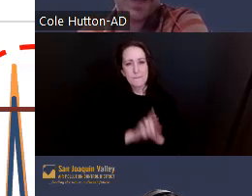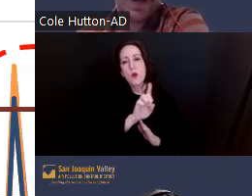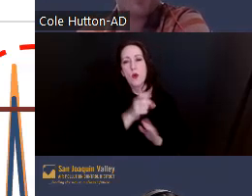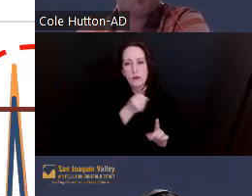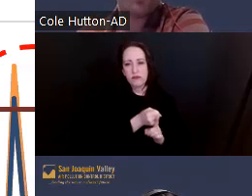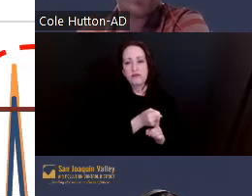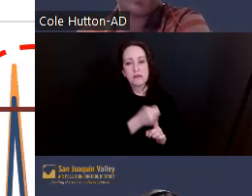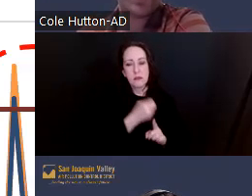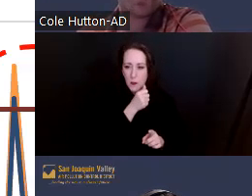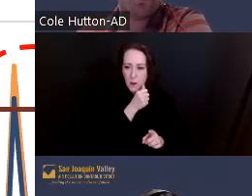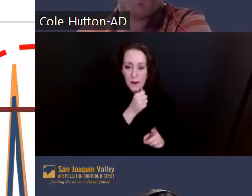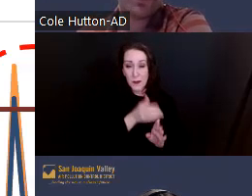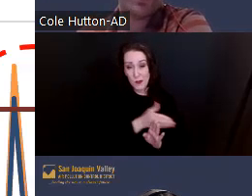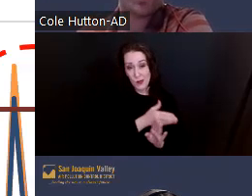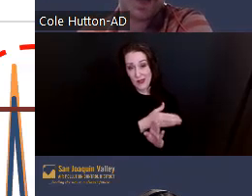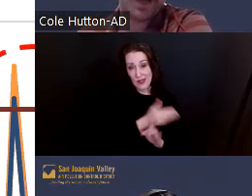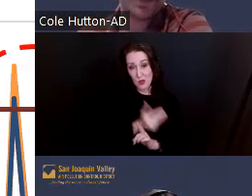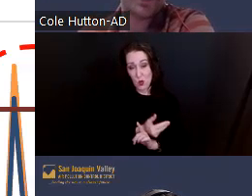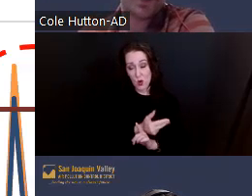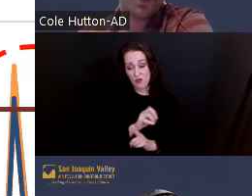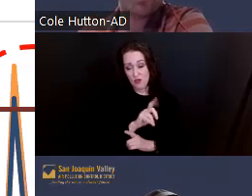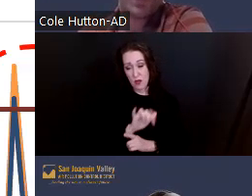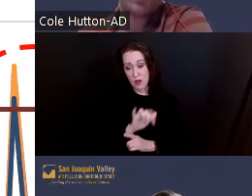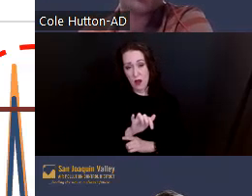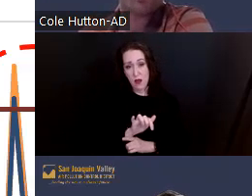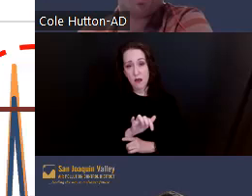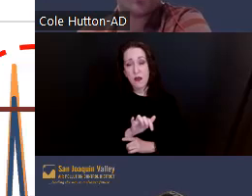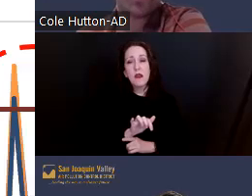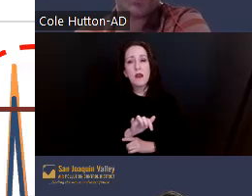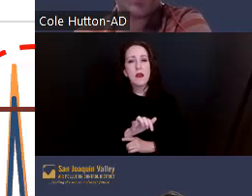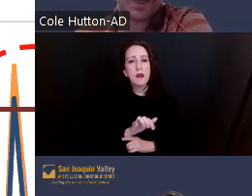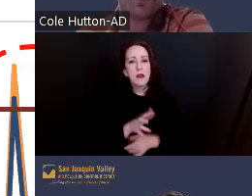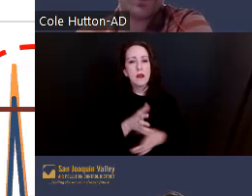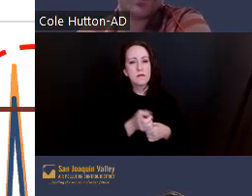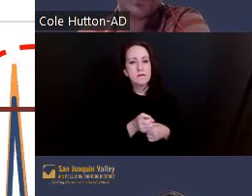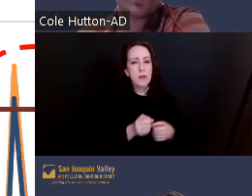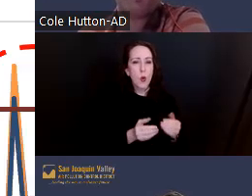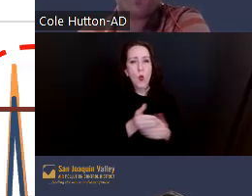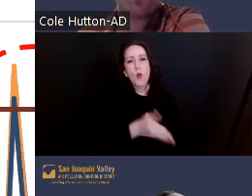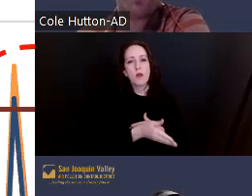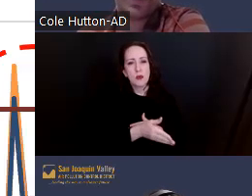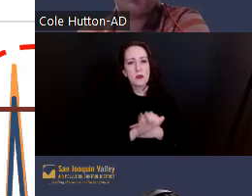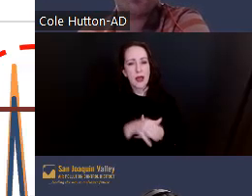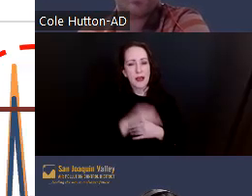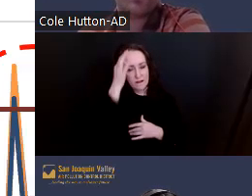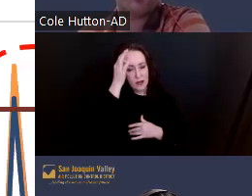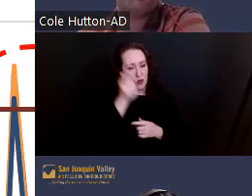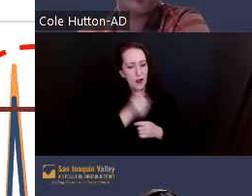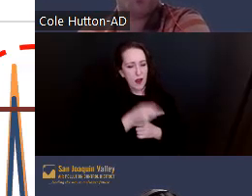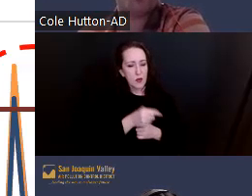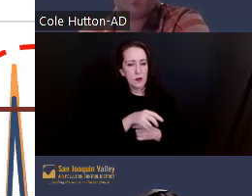And then previously in the quarter in July, we had some concentrations higher than the federal annual